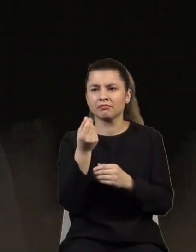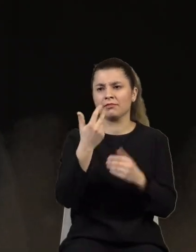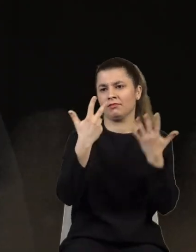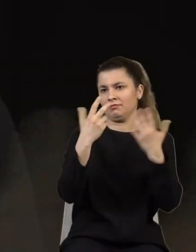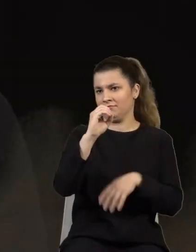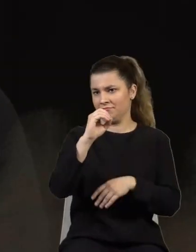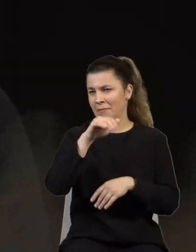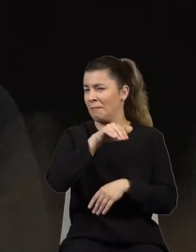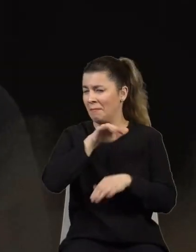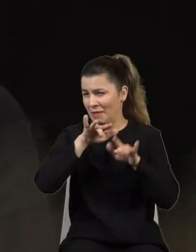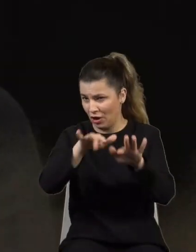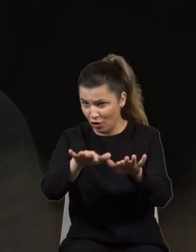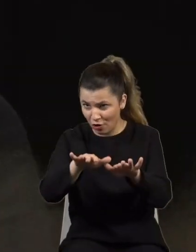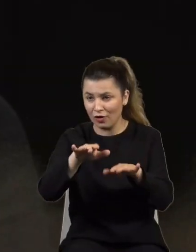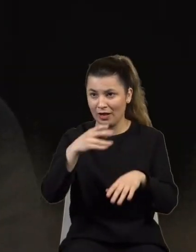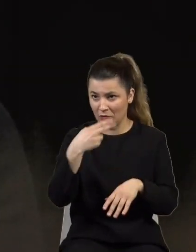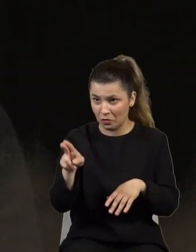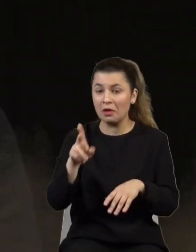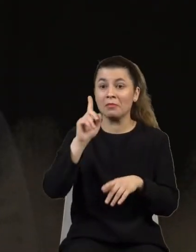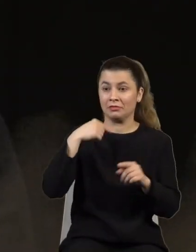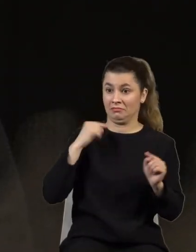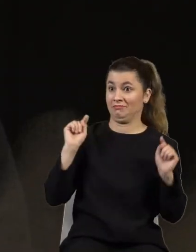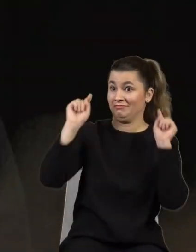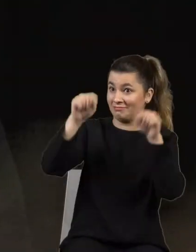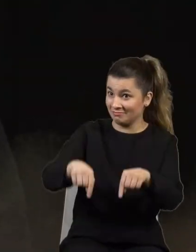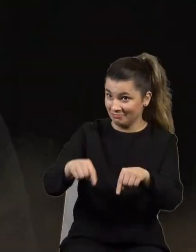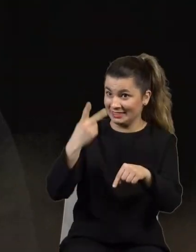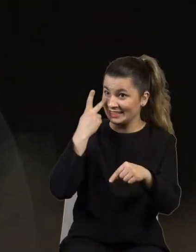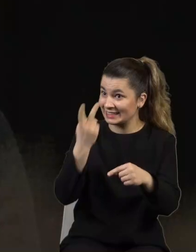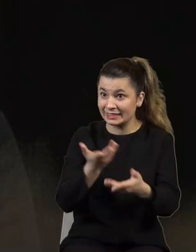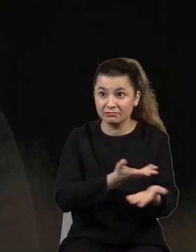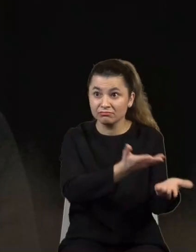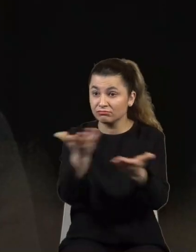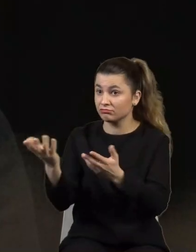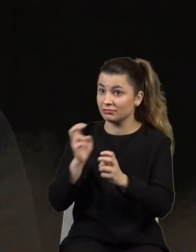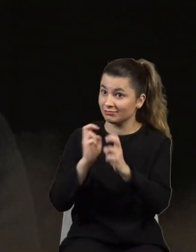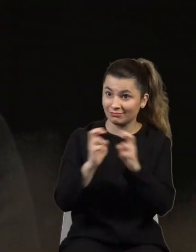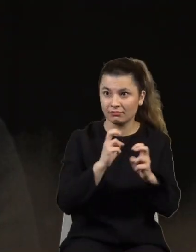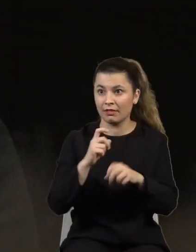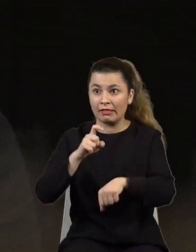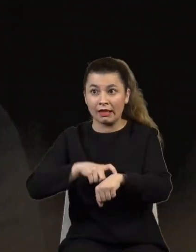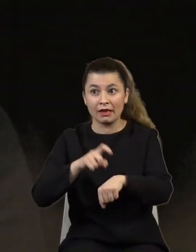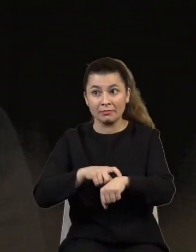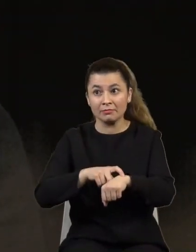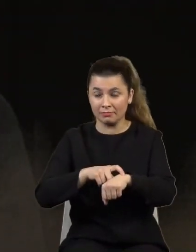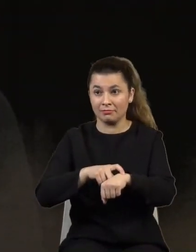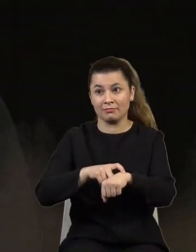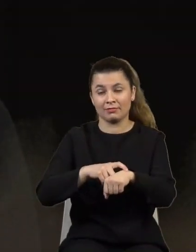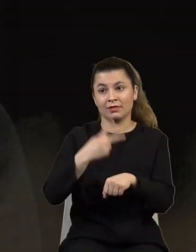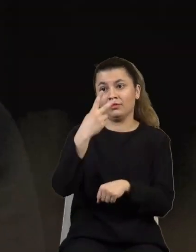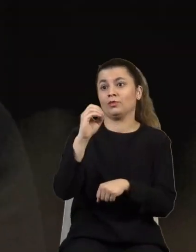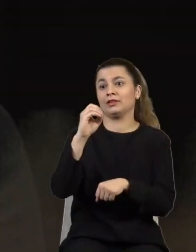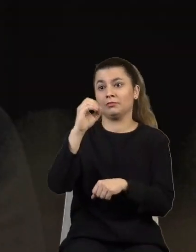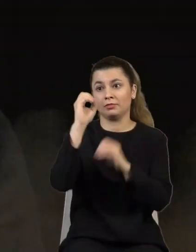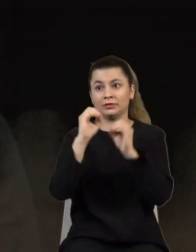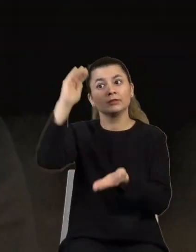travel times went down by 22%, public transport usage went up by 35%, and overall emissions